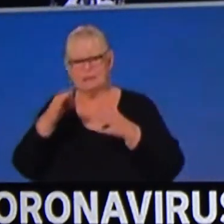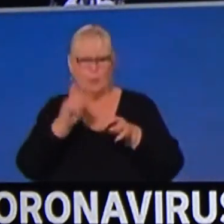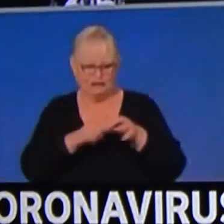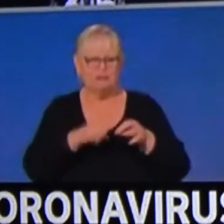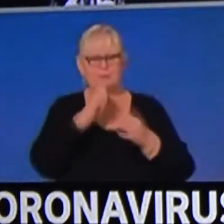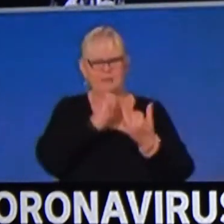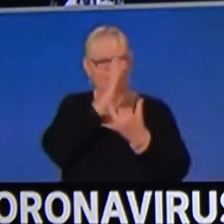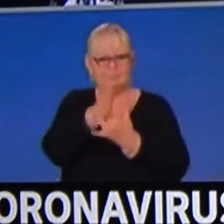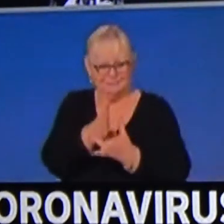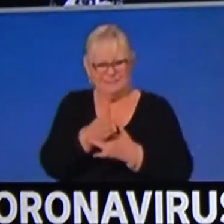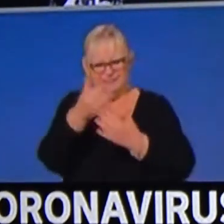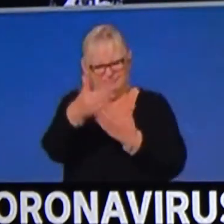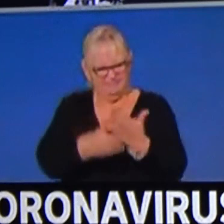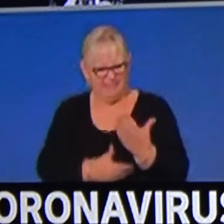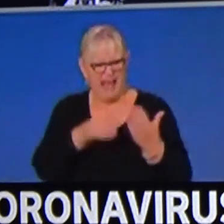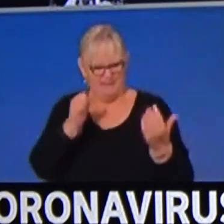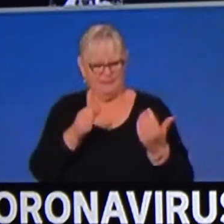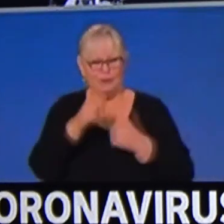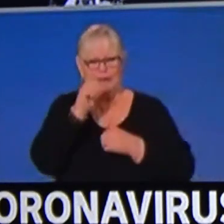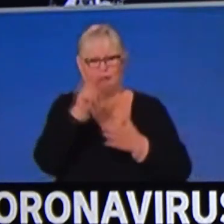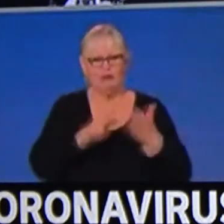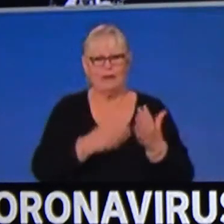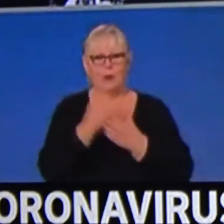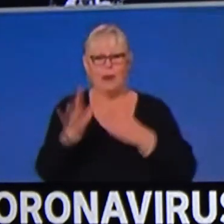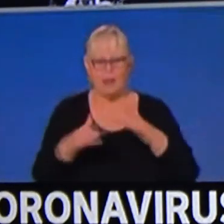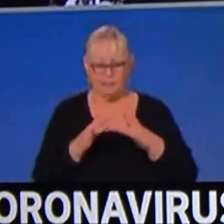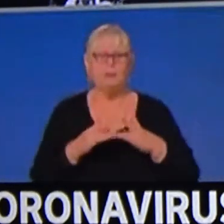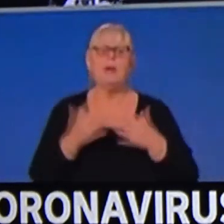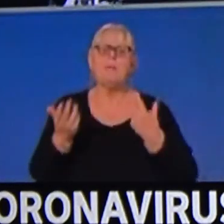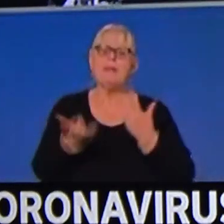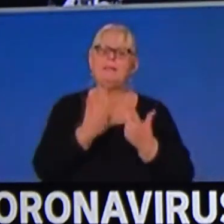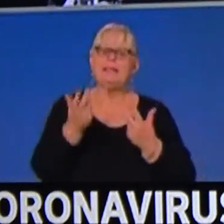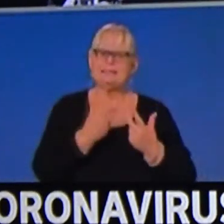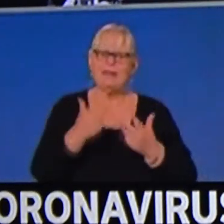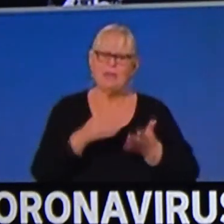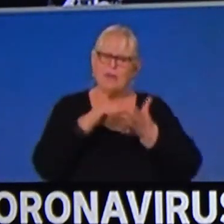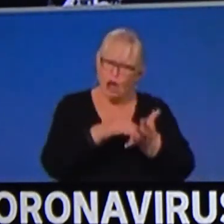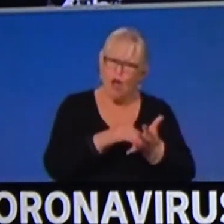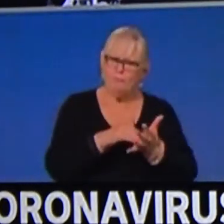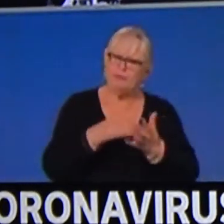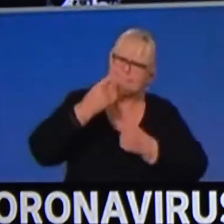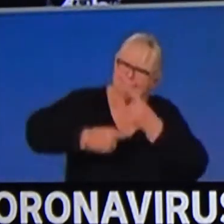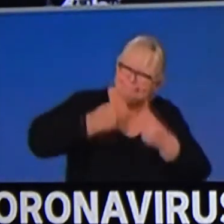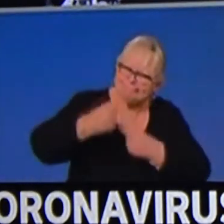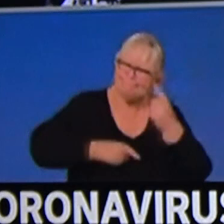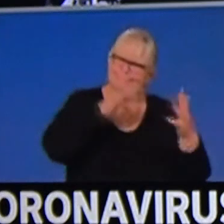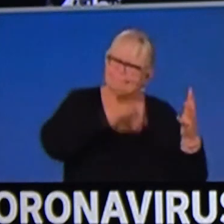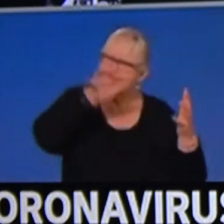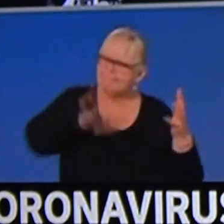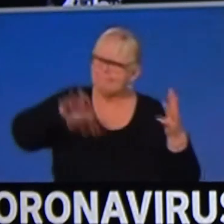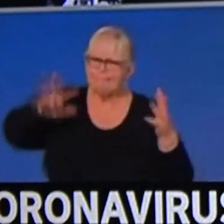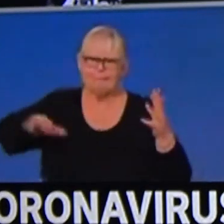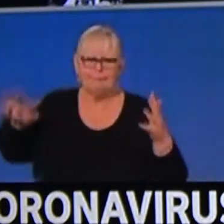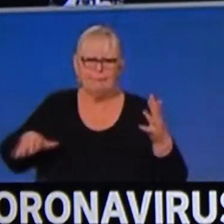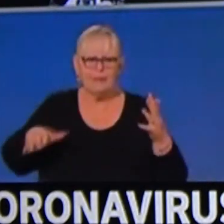be posted. And secondly, there is a lot of very helpful, I think, instructions and advice from the medical expert